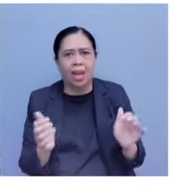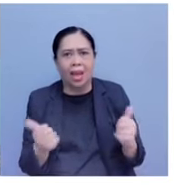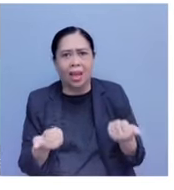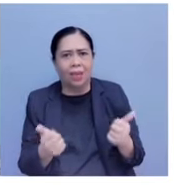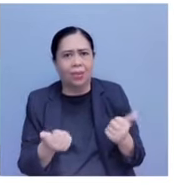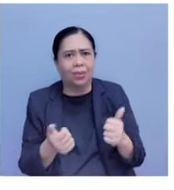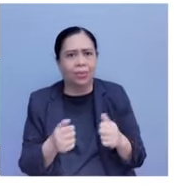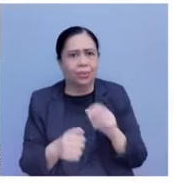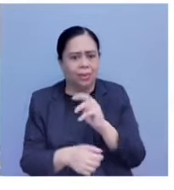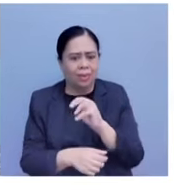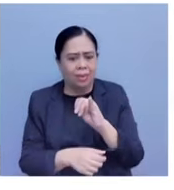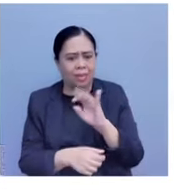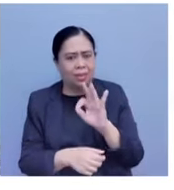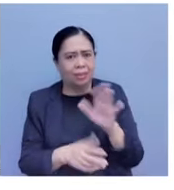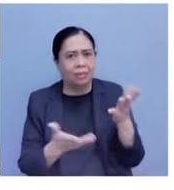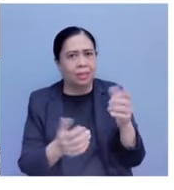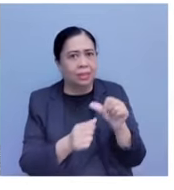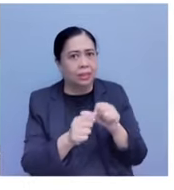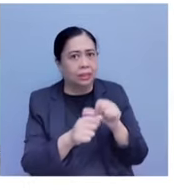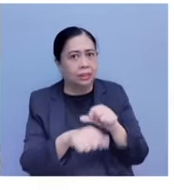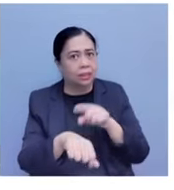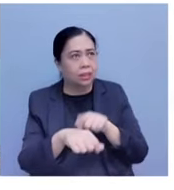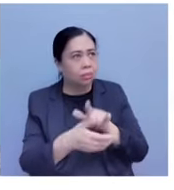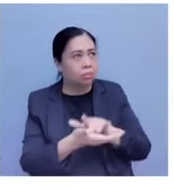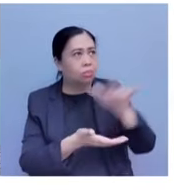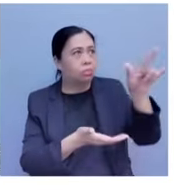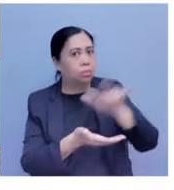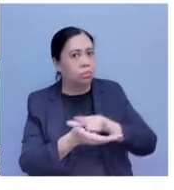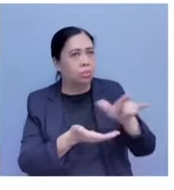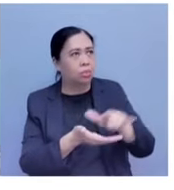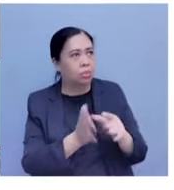Maharlika Investment Fund each and every time they travel abroad.